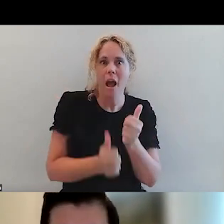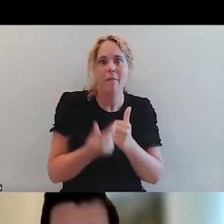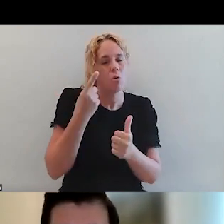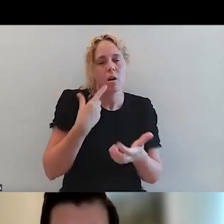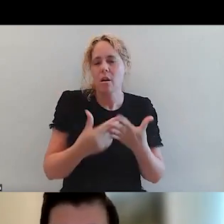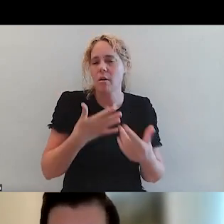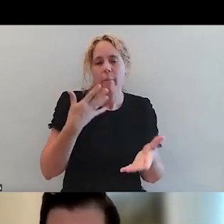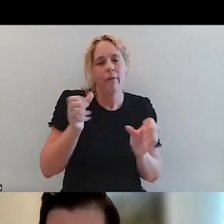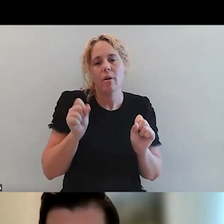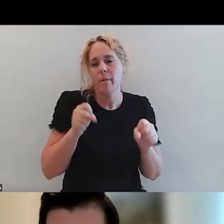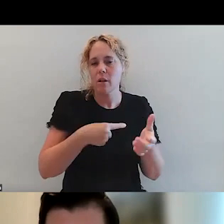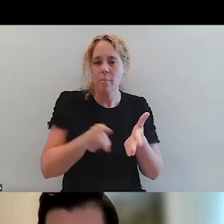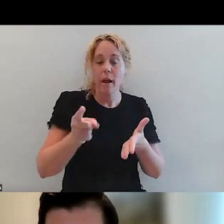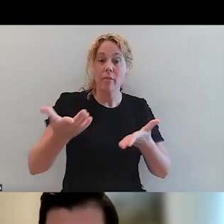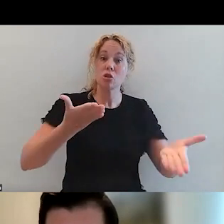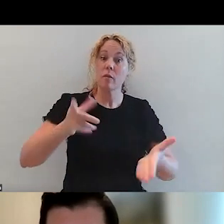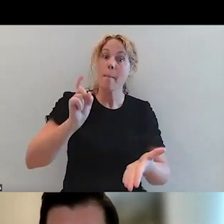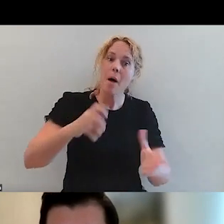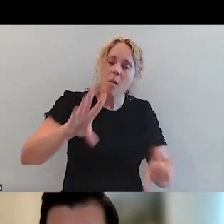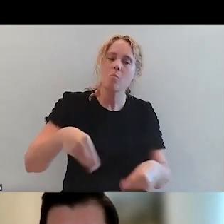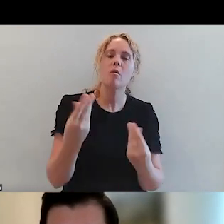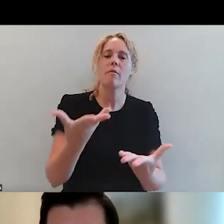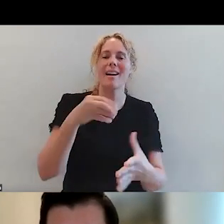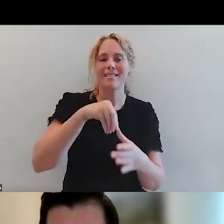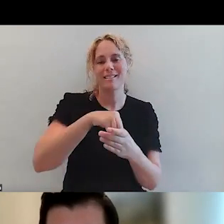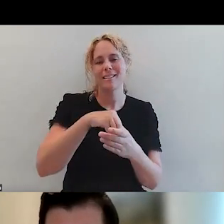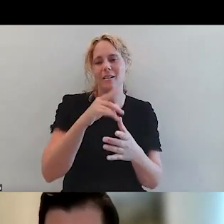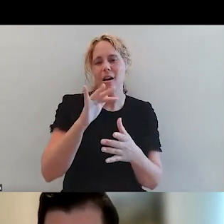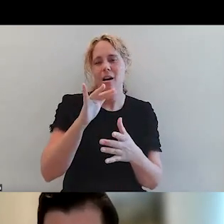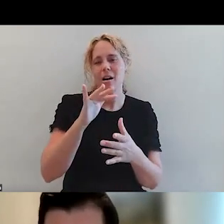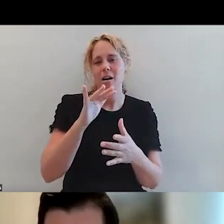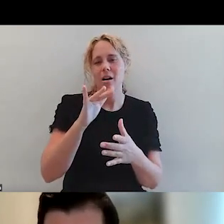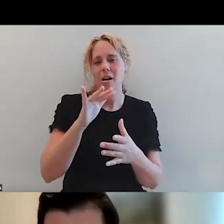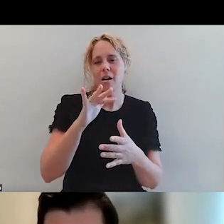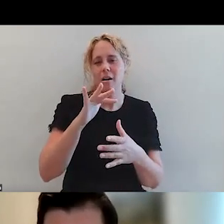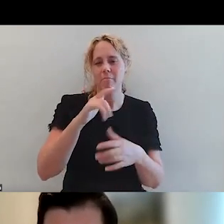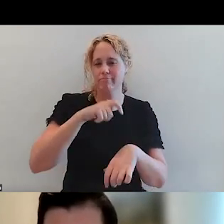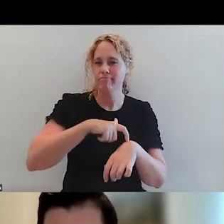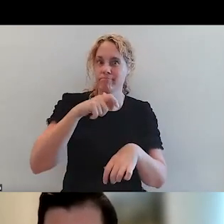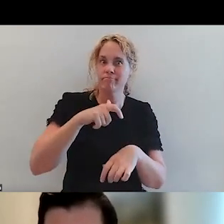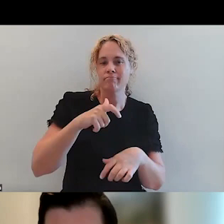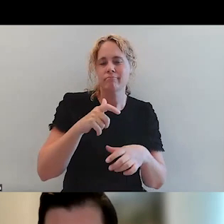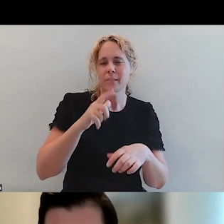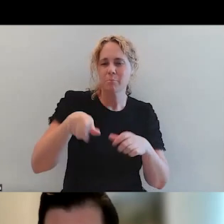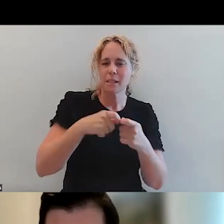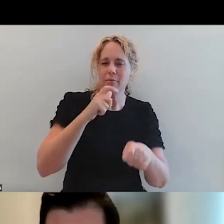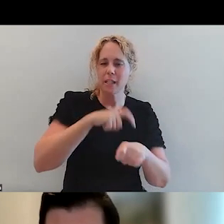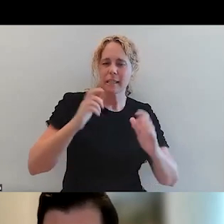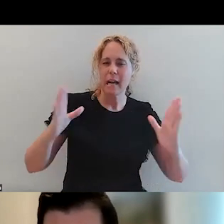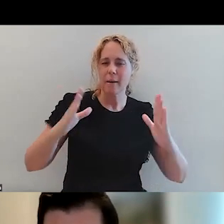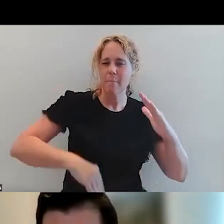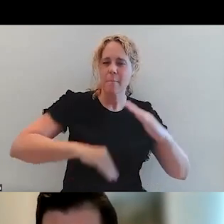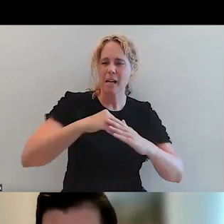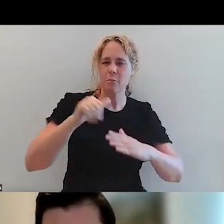pay. Services must be provided within with some timeliness. So like that maximum kind of